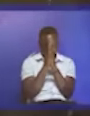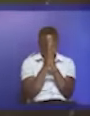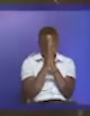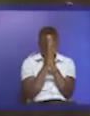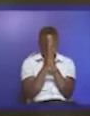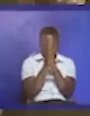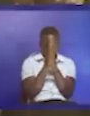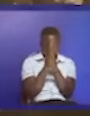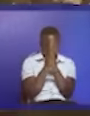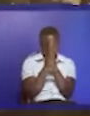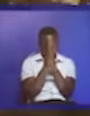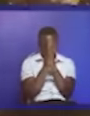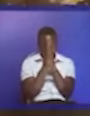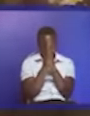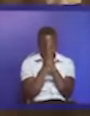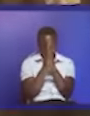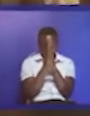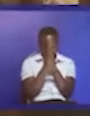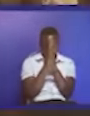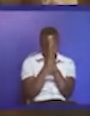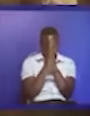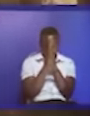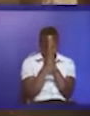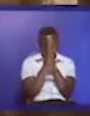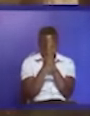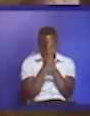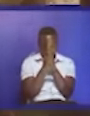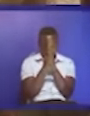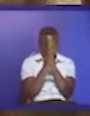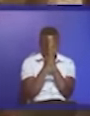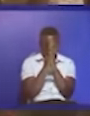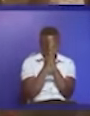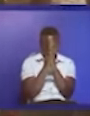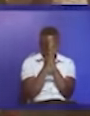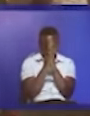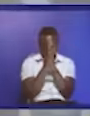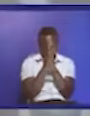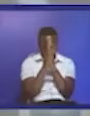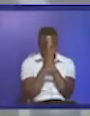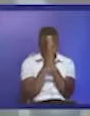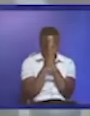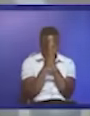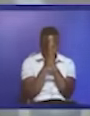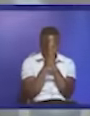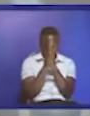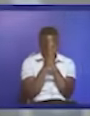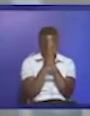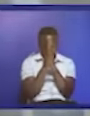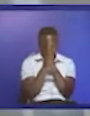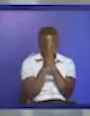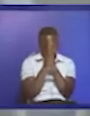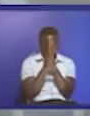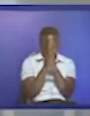In the name of Jesus. In the name of Jesus. Please be seated if you can.